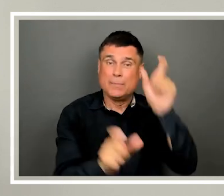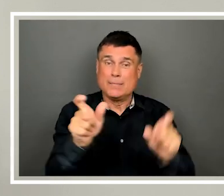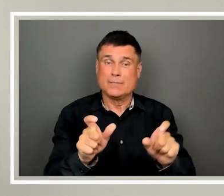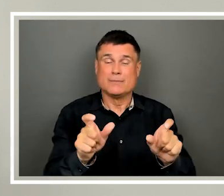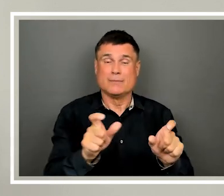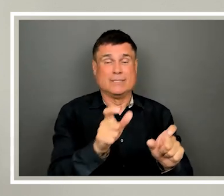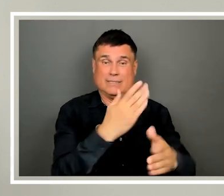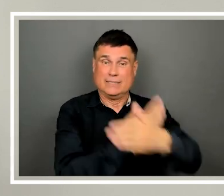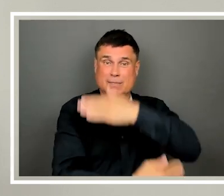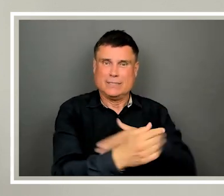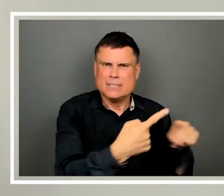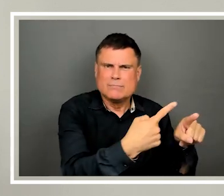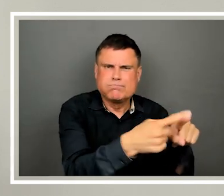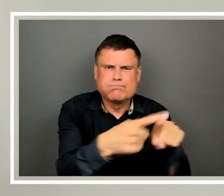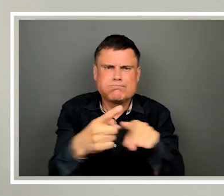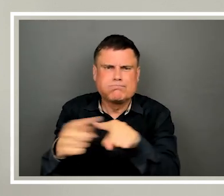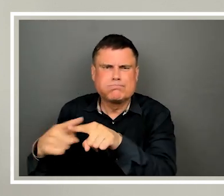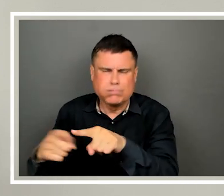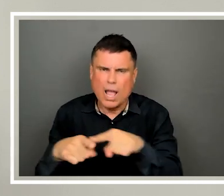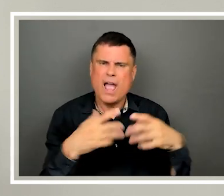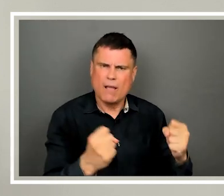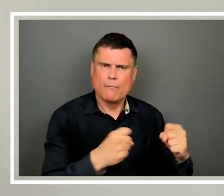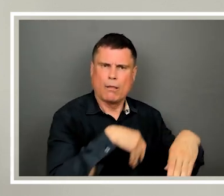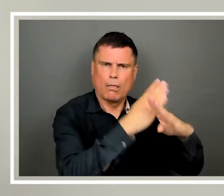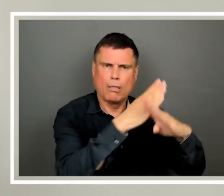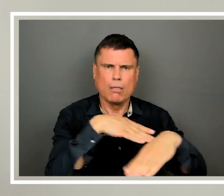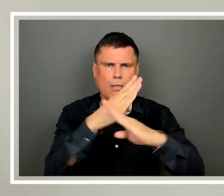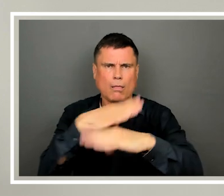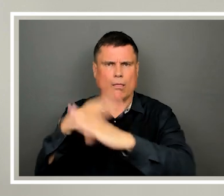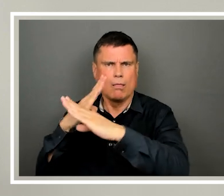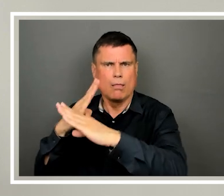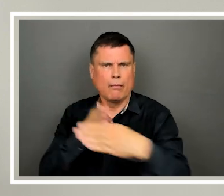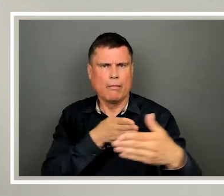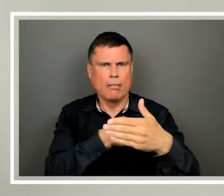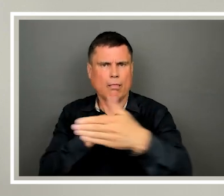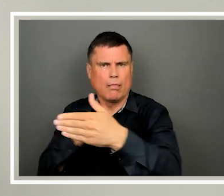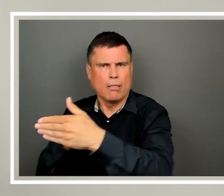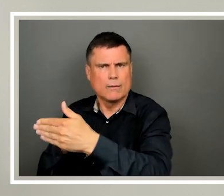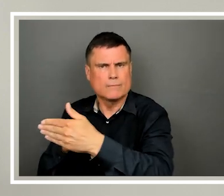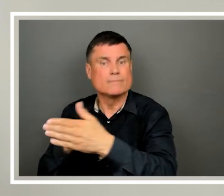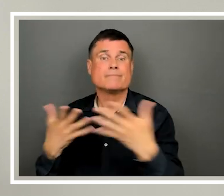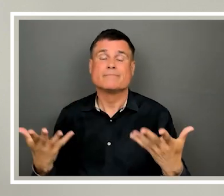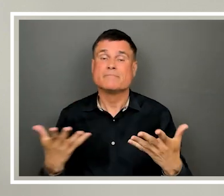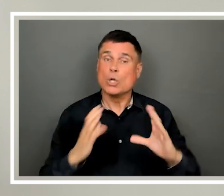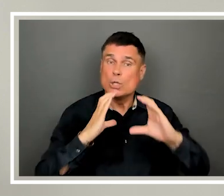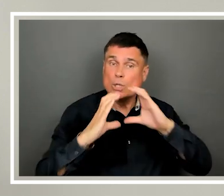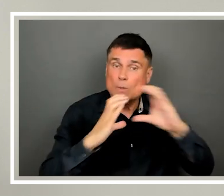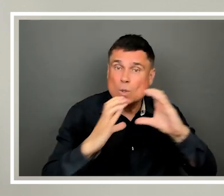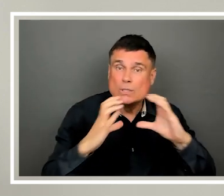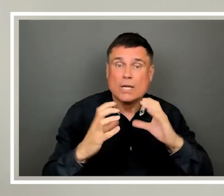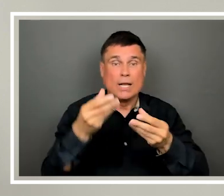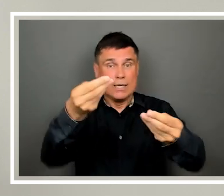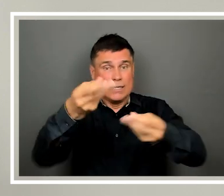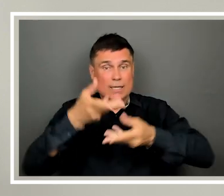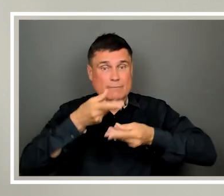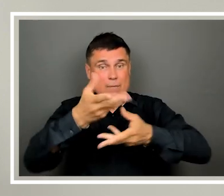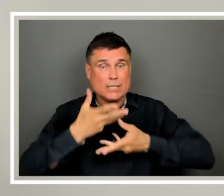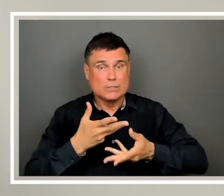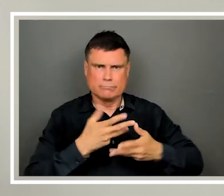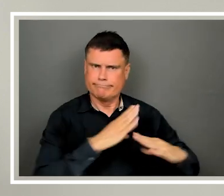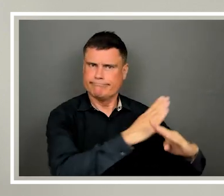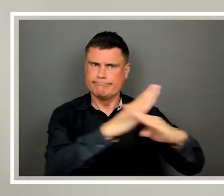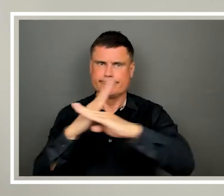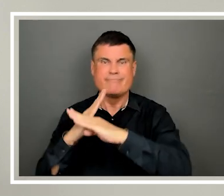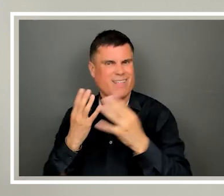different disabilities face different kinds of barriers. And sometimes what people need is more accessible